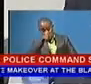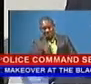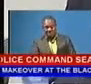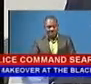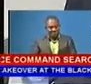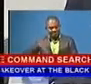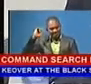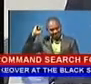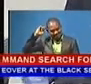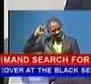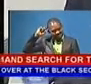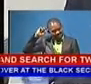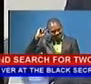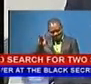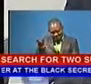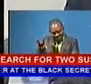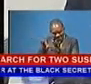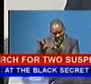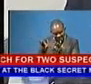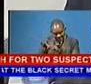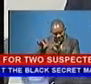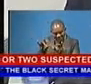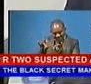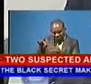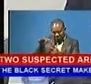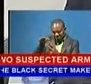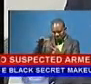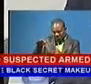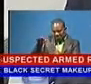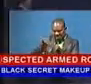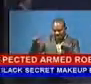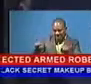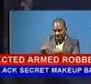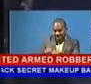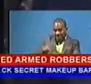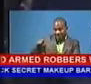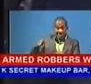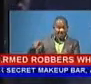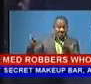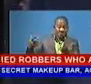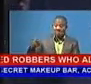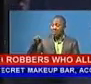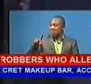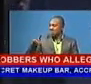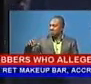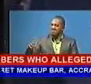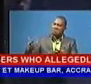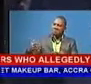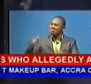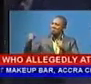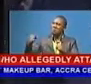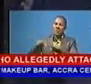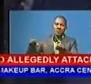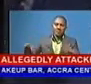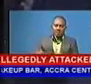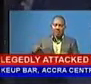deliberately and selectively chose only polling stations in the stronghold of the NDC